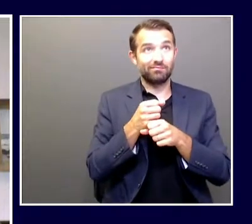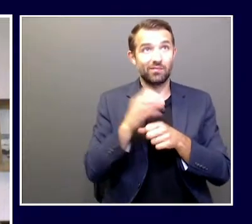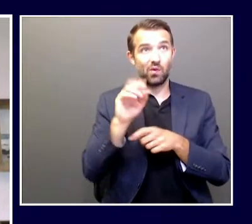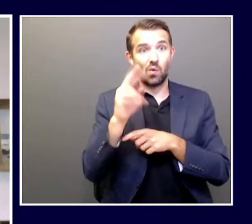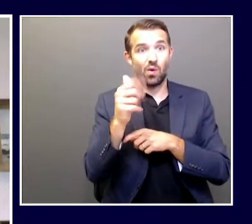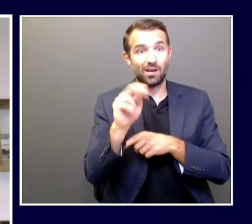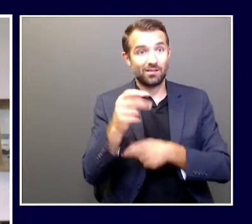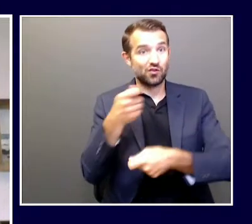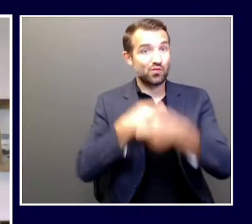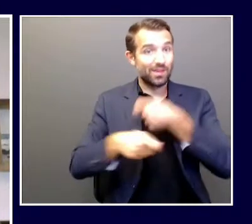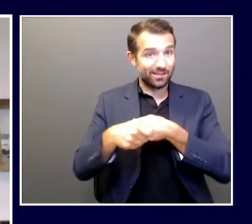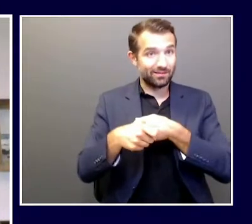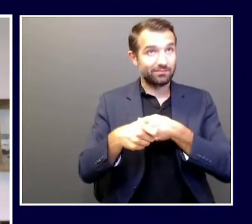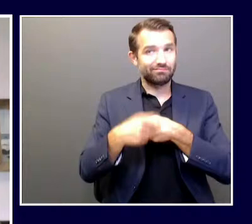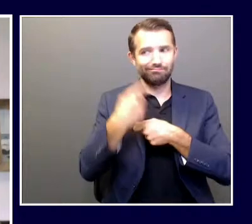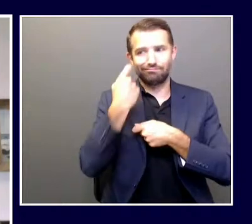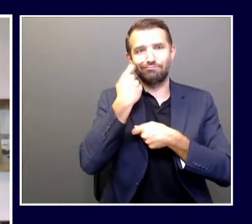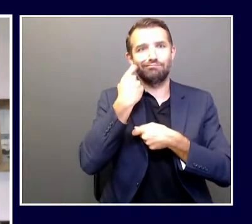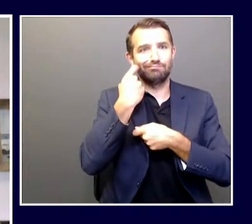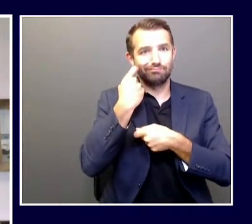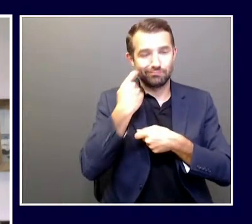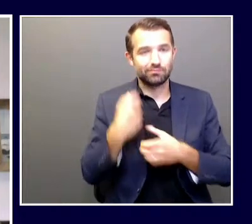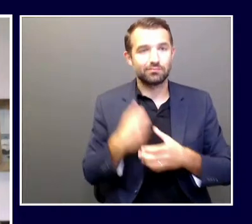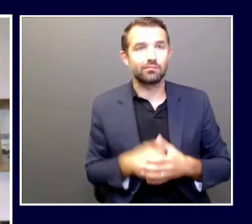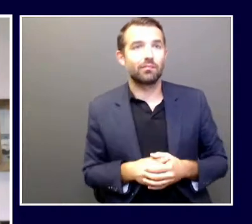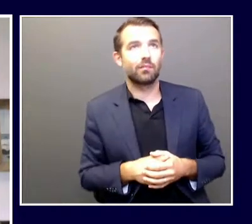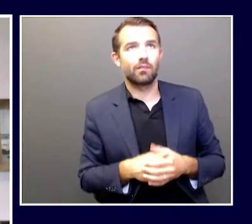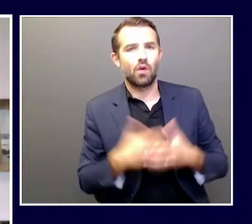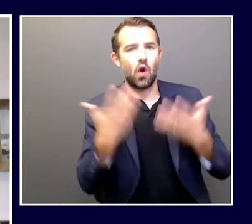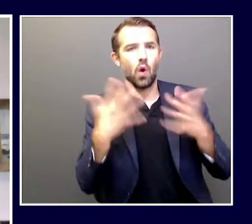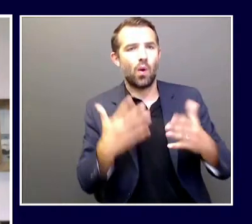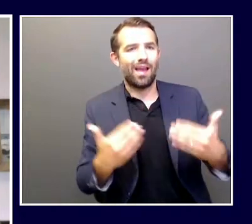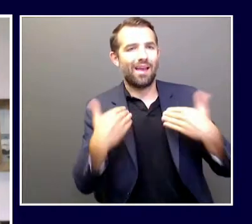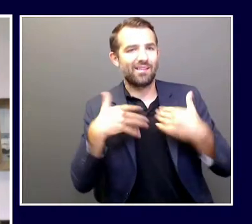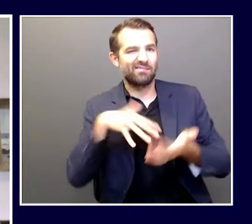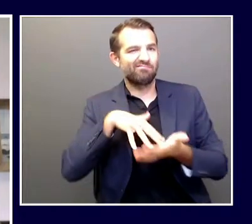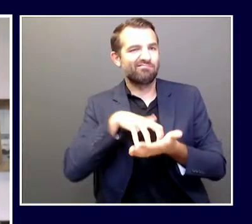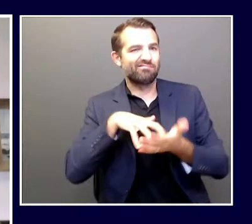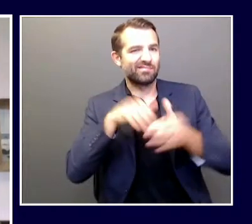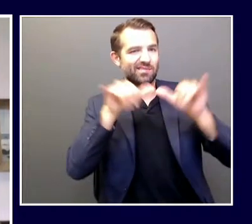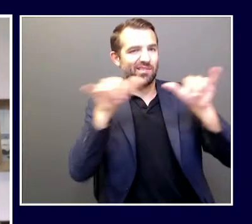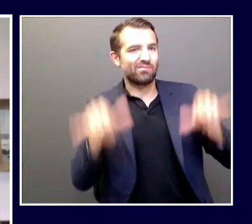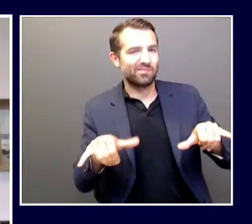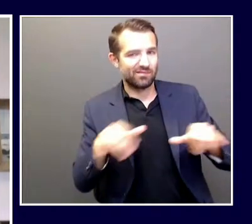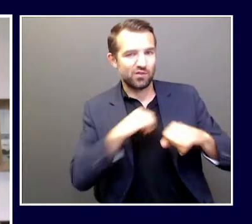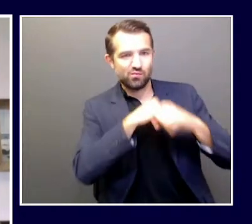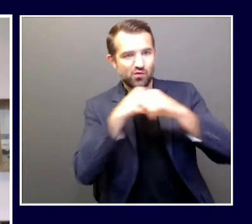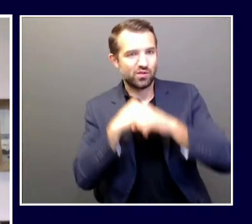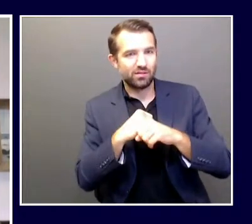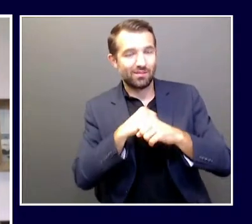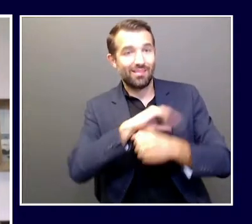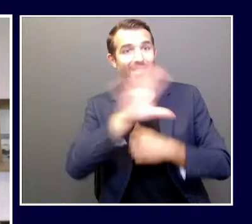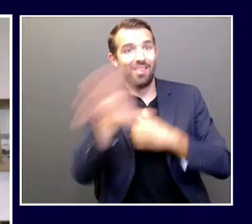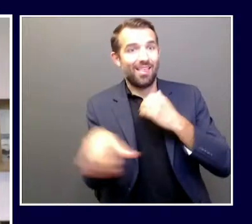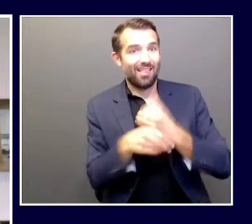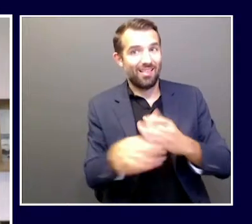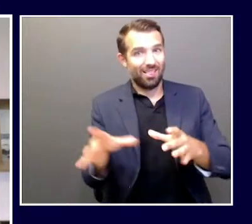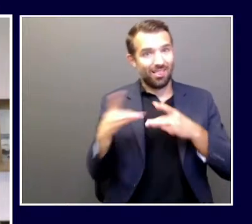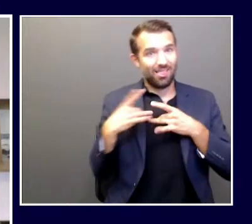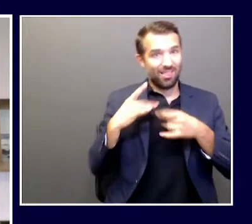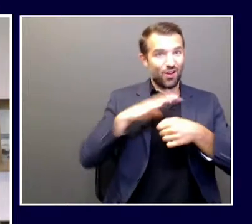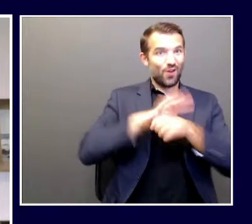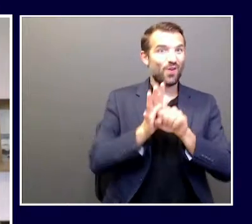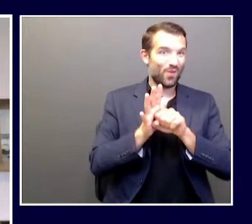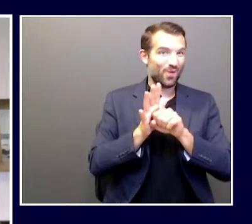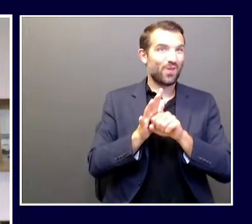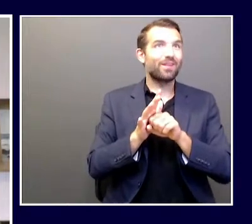baseline level of illness. And then getting COVID was the 1-2 punch that landed them in the hospital. So they were hospitalized because of